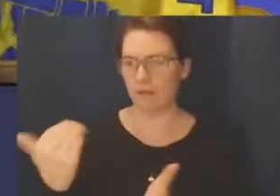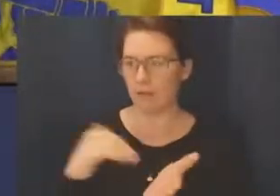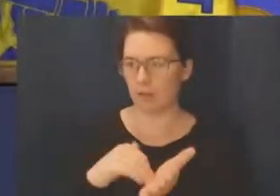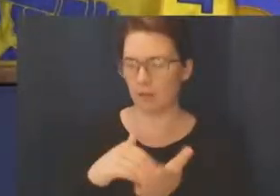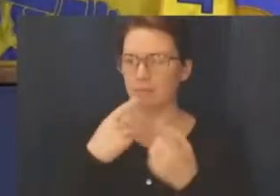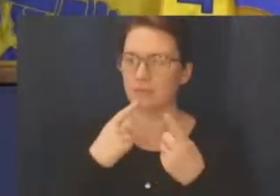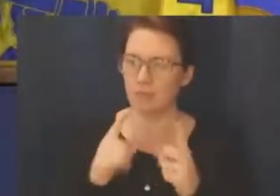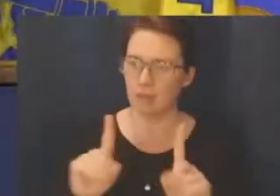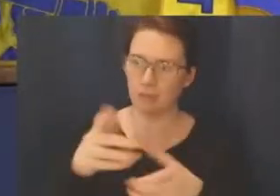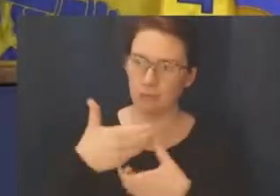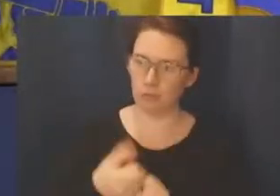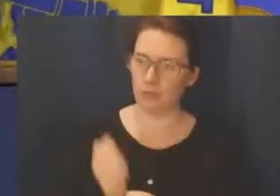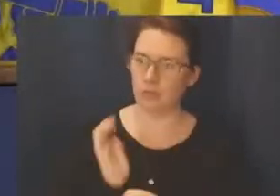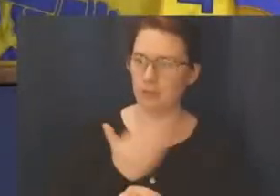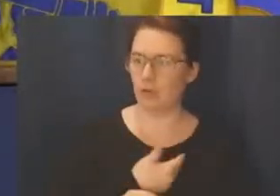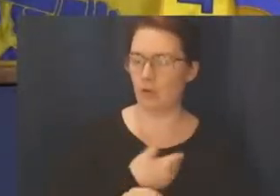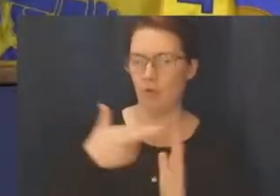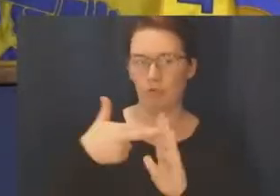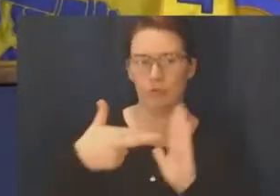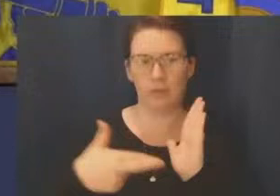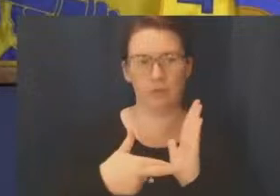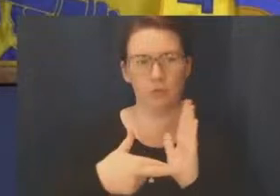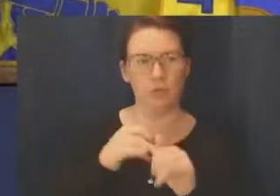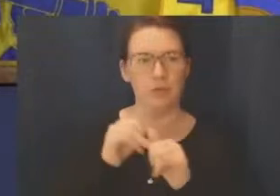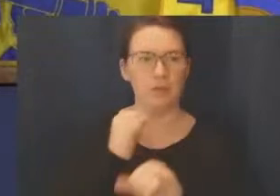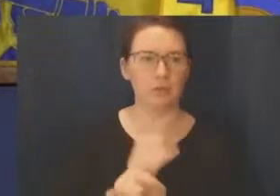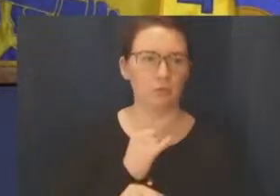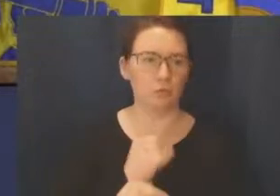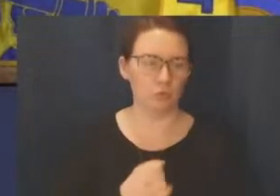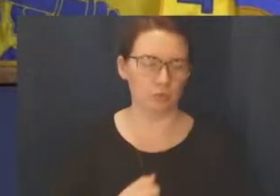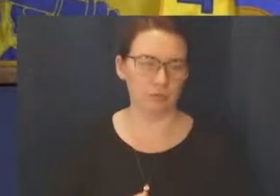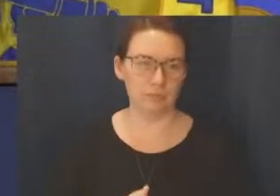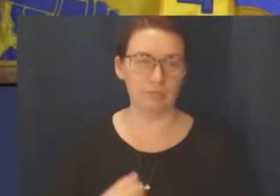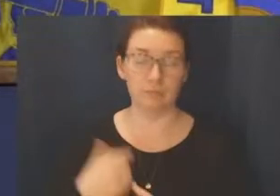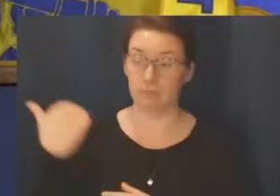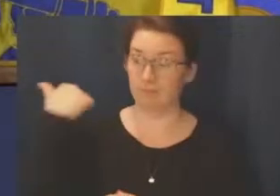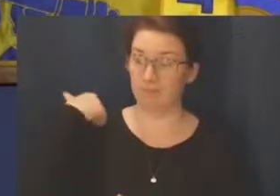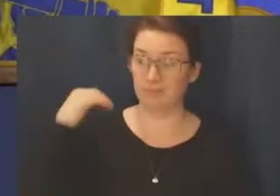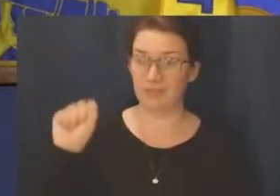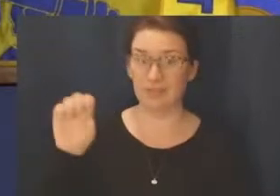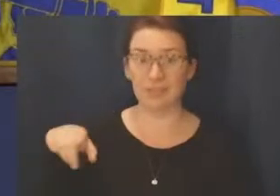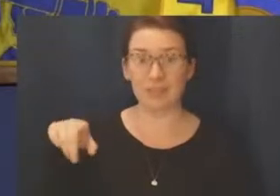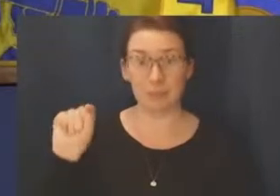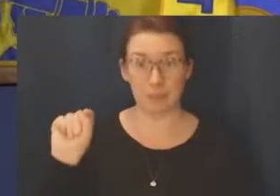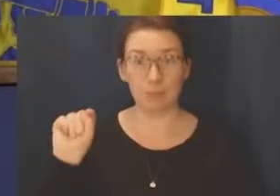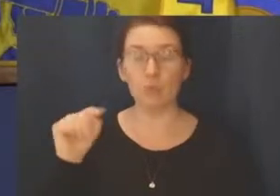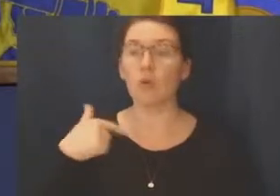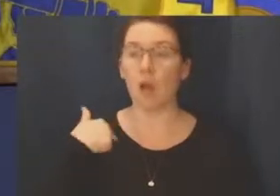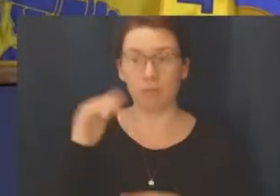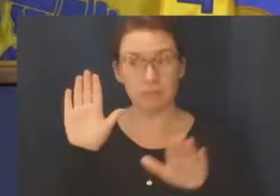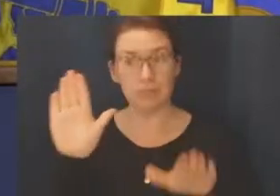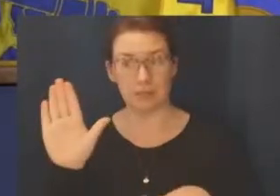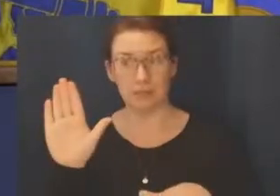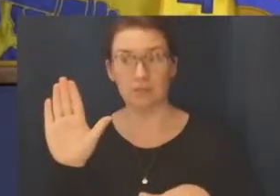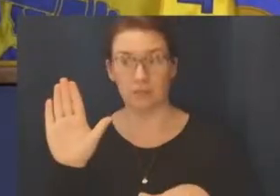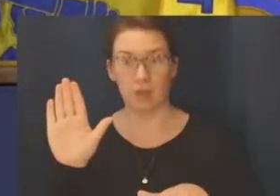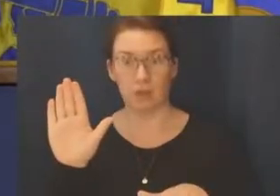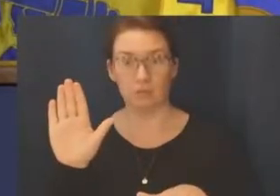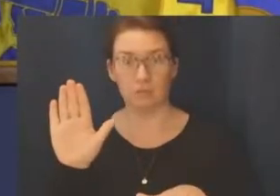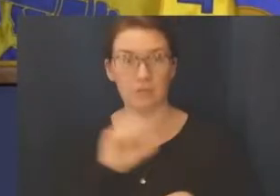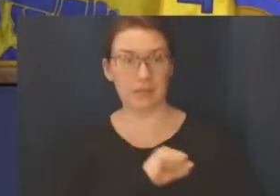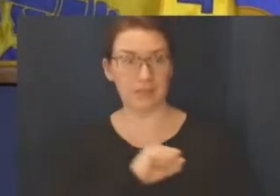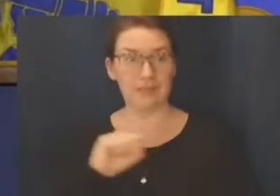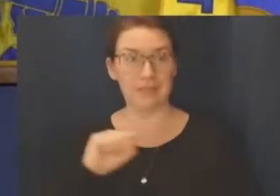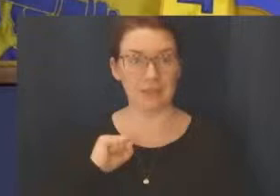institutions. Last September, I testified at the US Senate about the blatant hypocrisy of